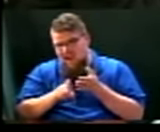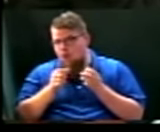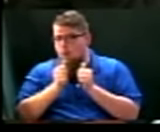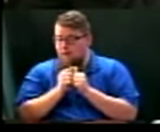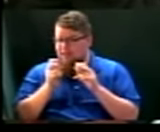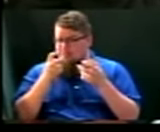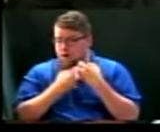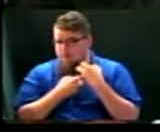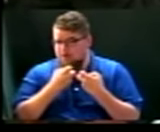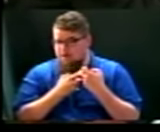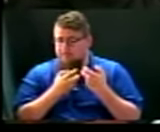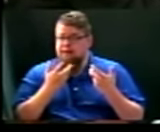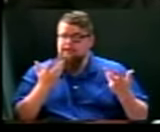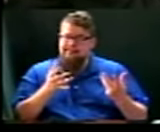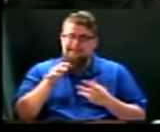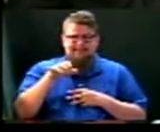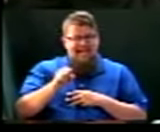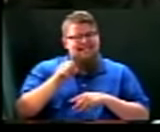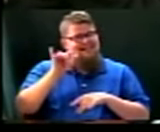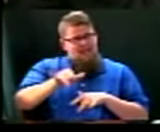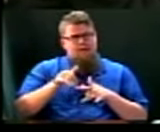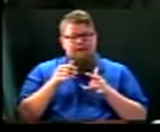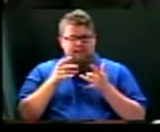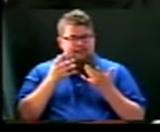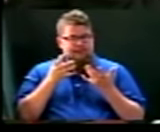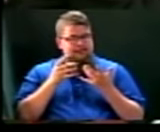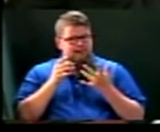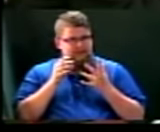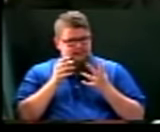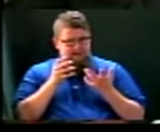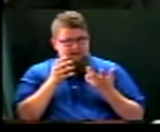though that would undoubtedly take even more time